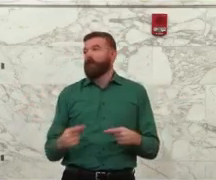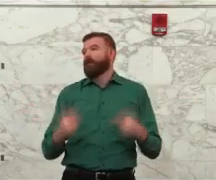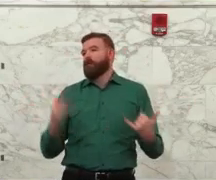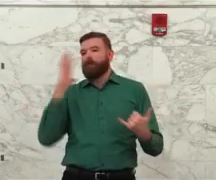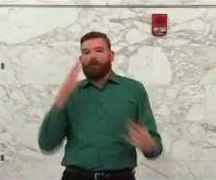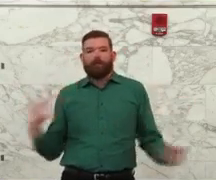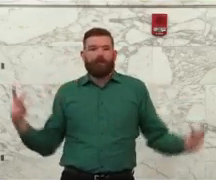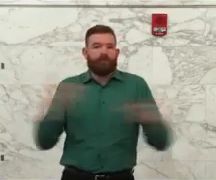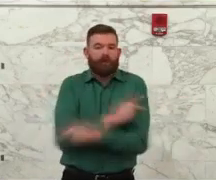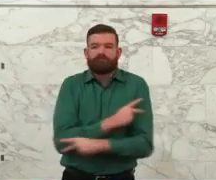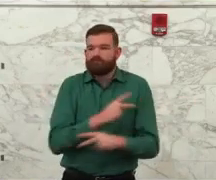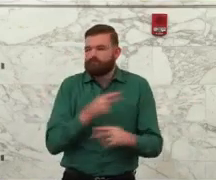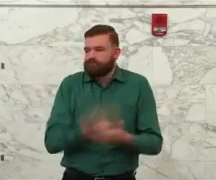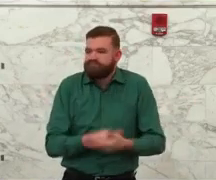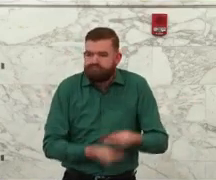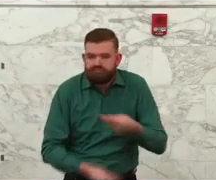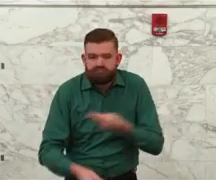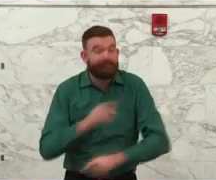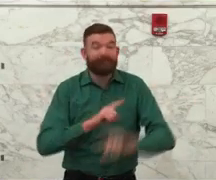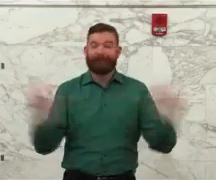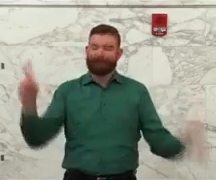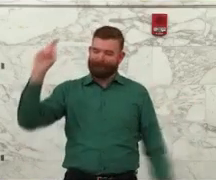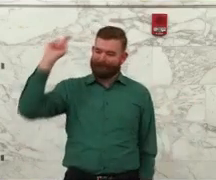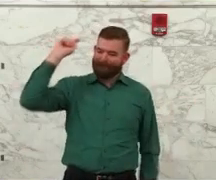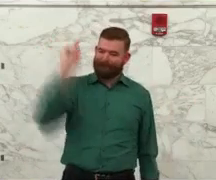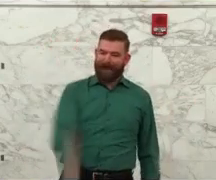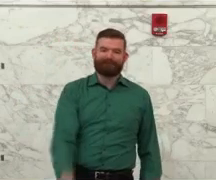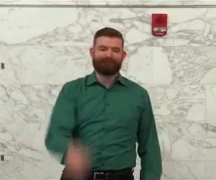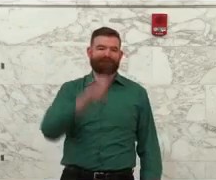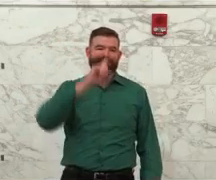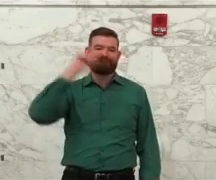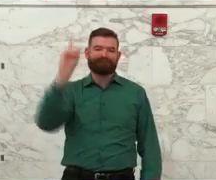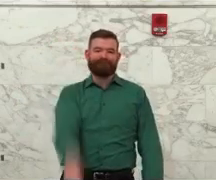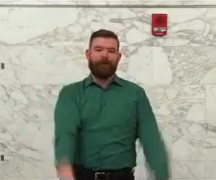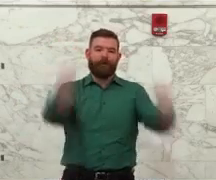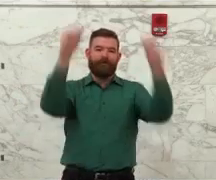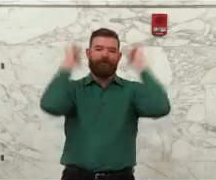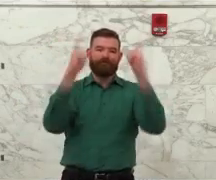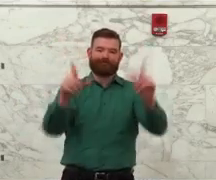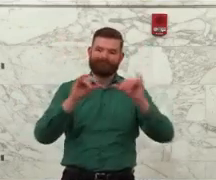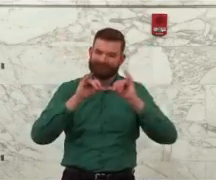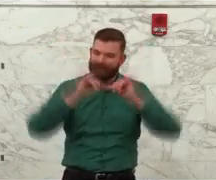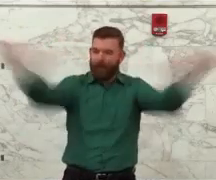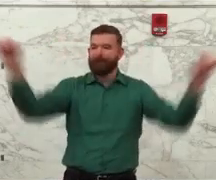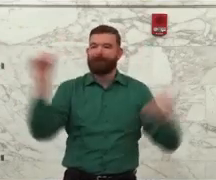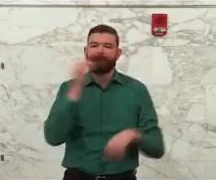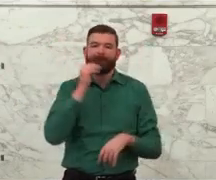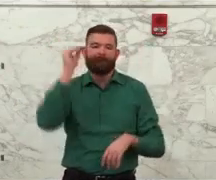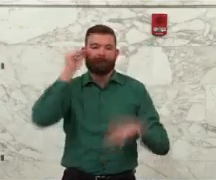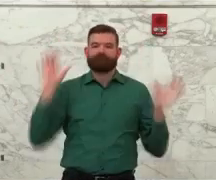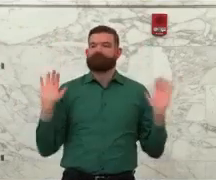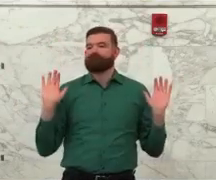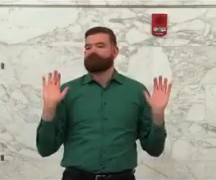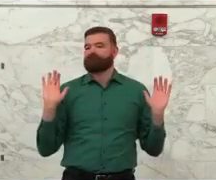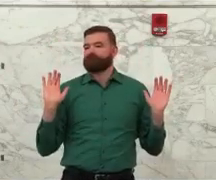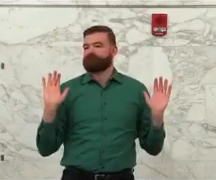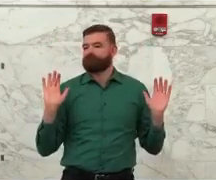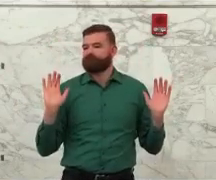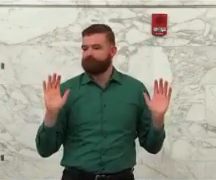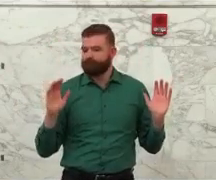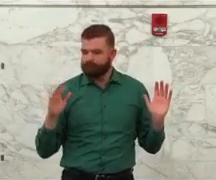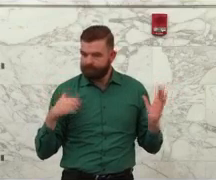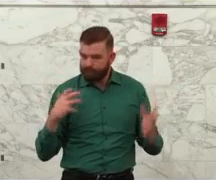take this step to protect our residents. And we remain absolutely committed to working with you to ensure that you have the